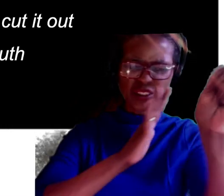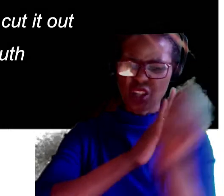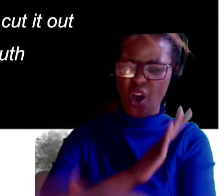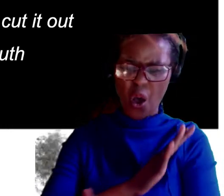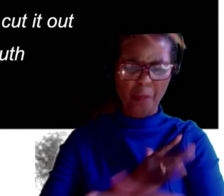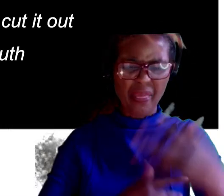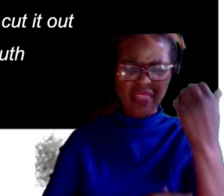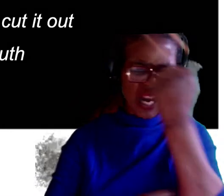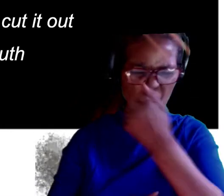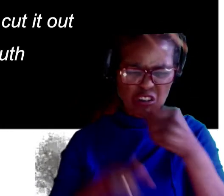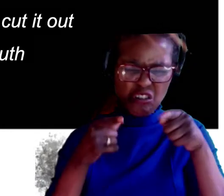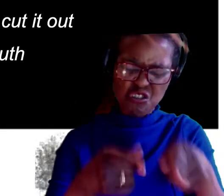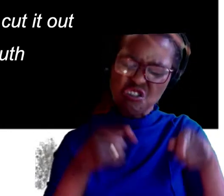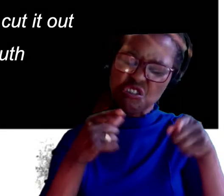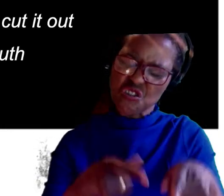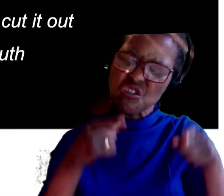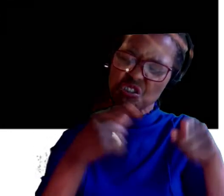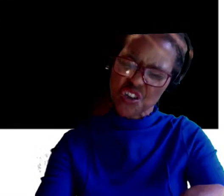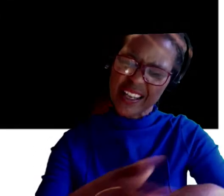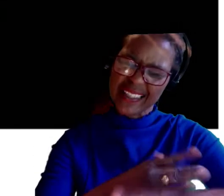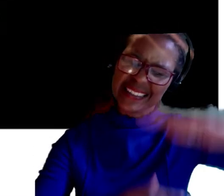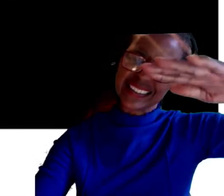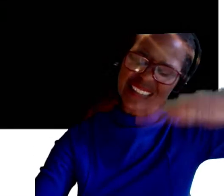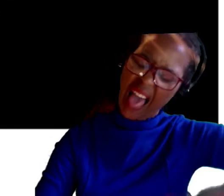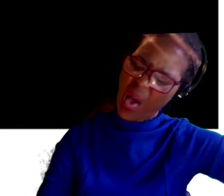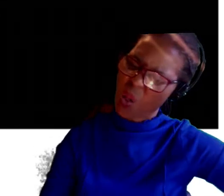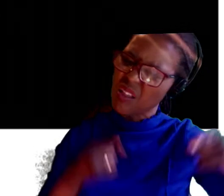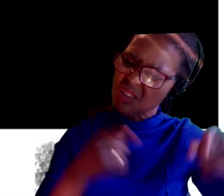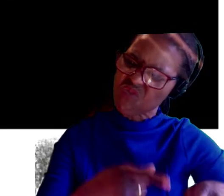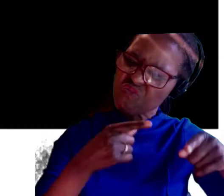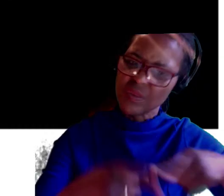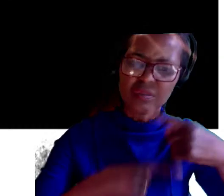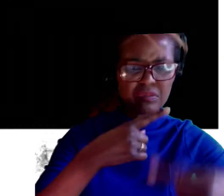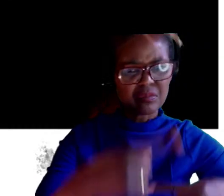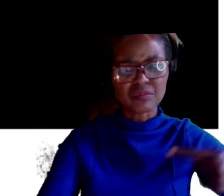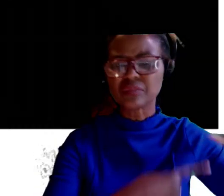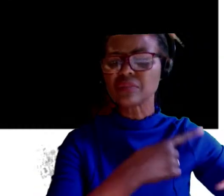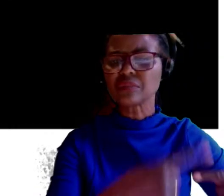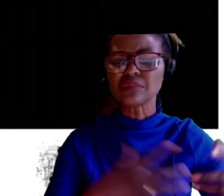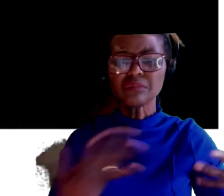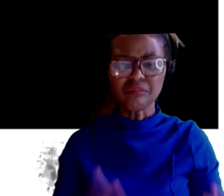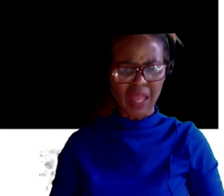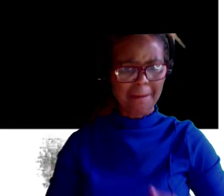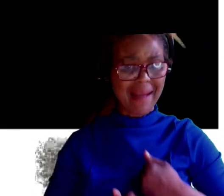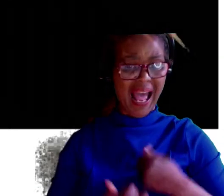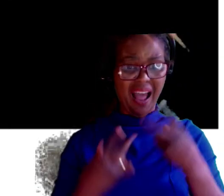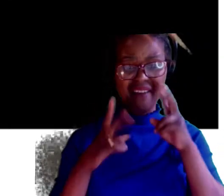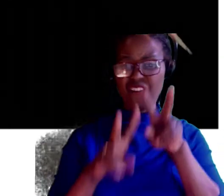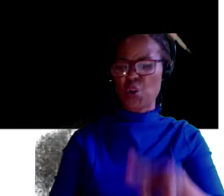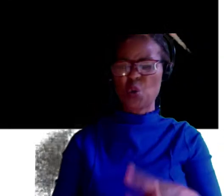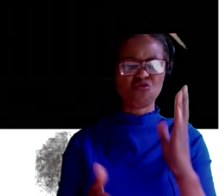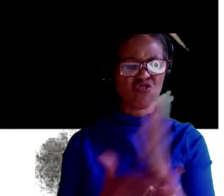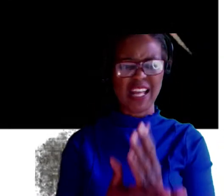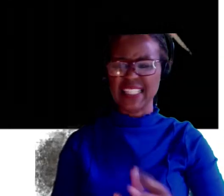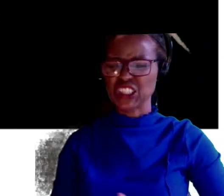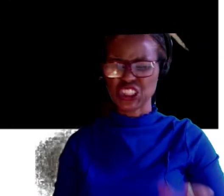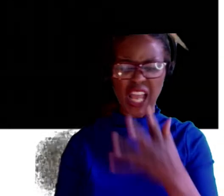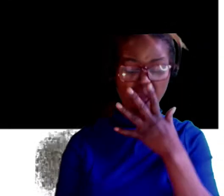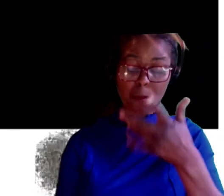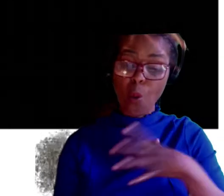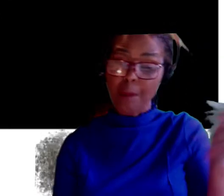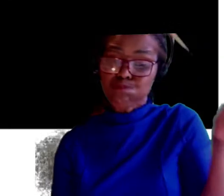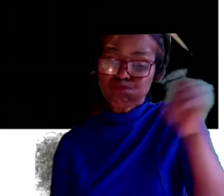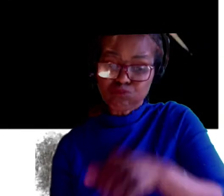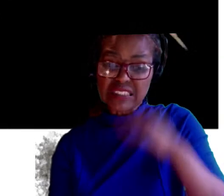treated down south. And my old opinion is a rotten shame. I like to want to bring back slavery again. But